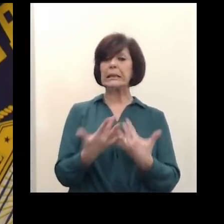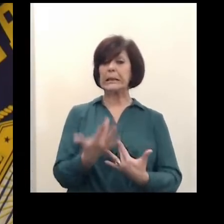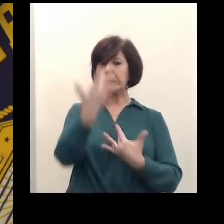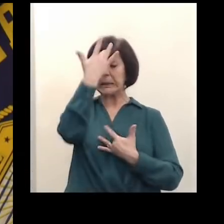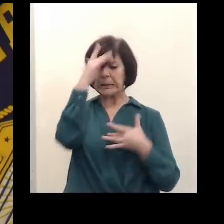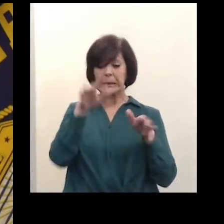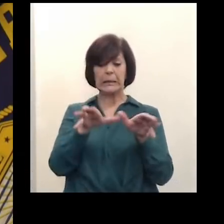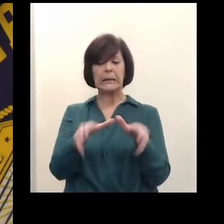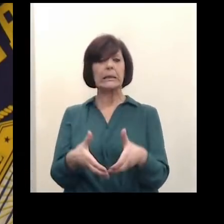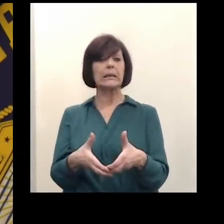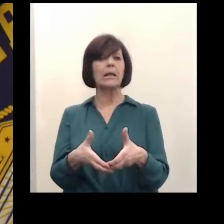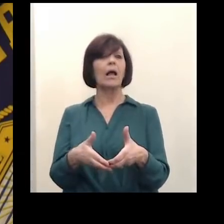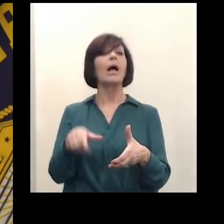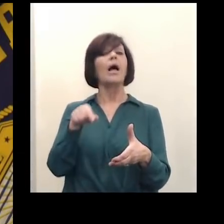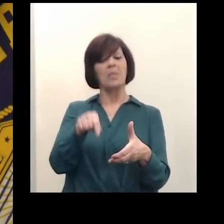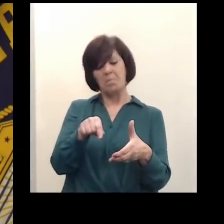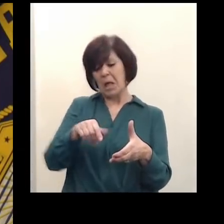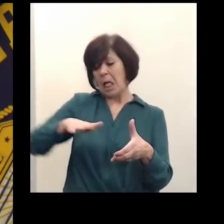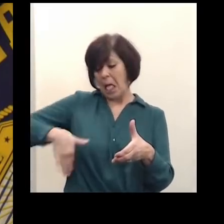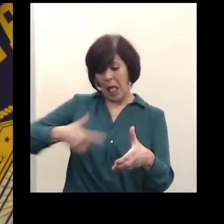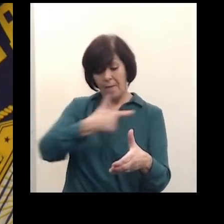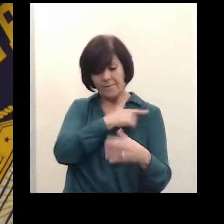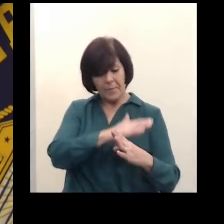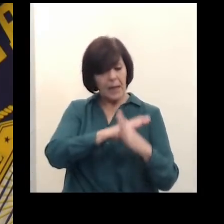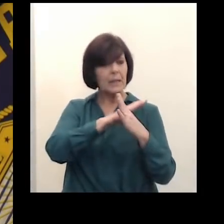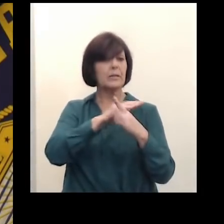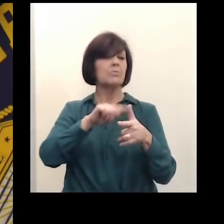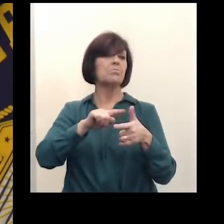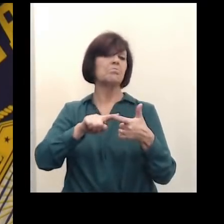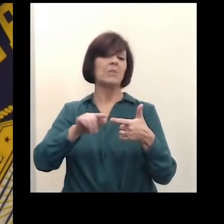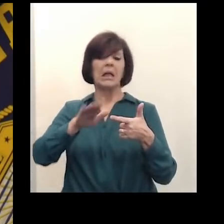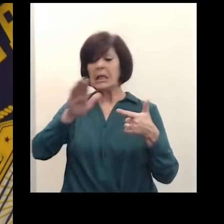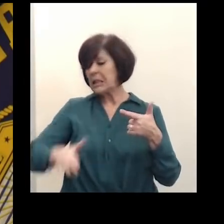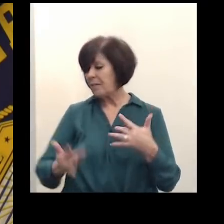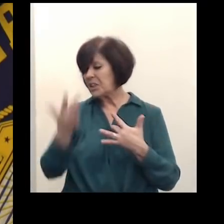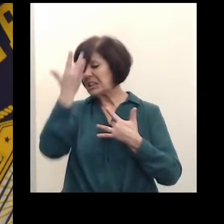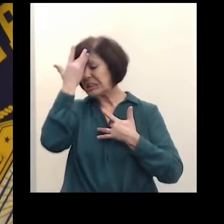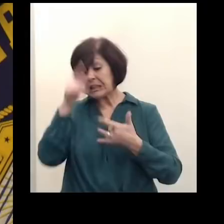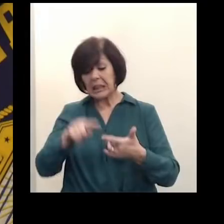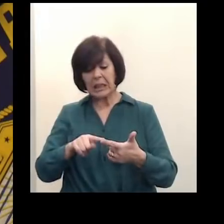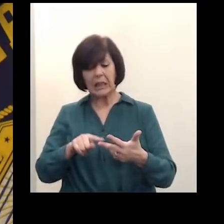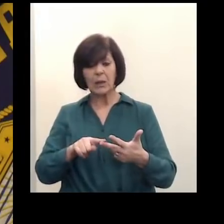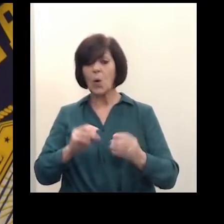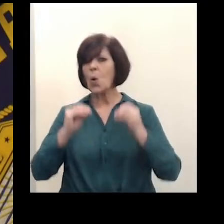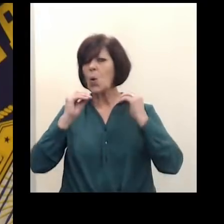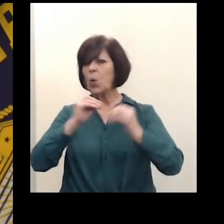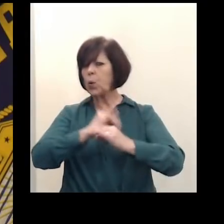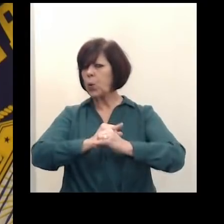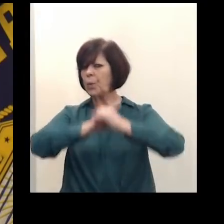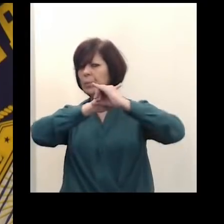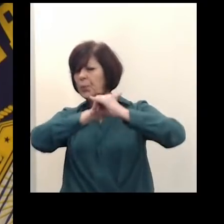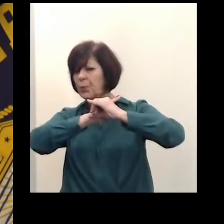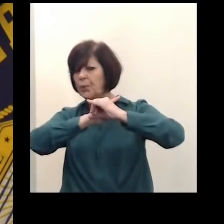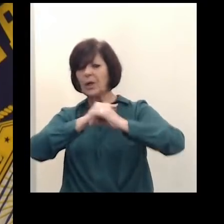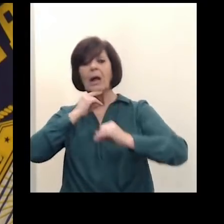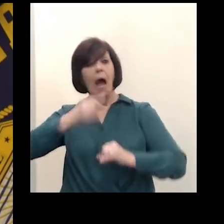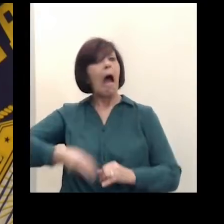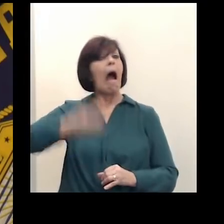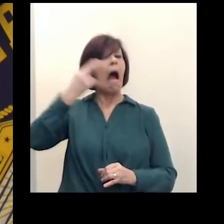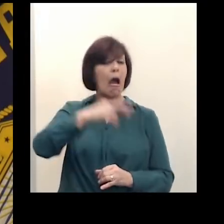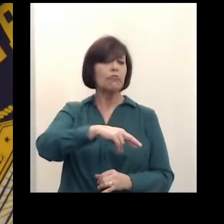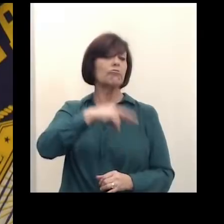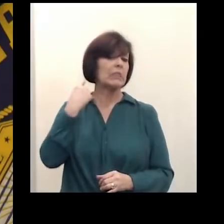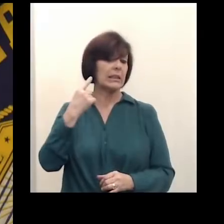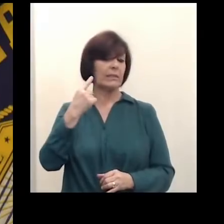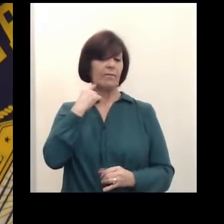who are yet to be vaccinated and have never been infected. They have no immunity, and they're extraordinarily at high risk for both getting infected and having a